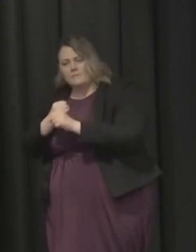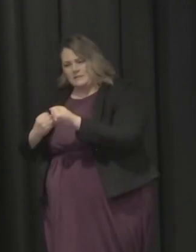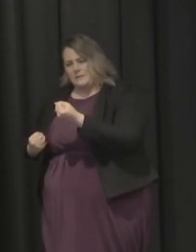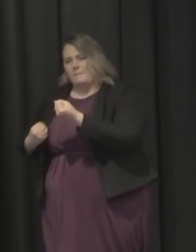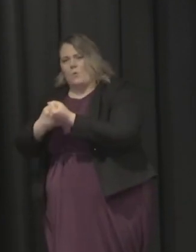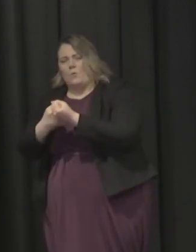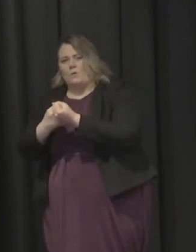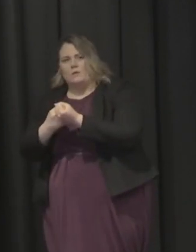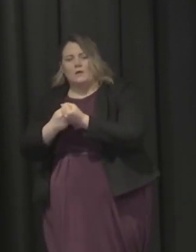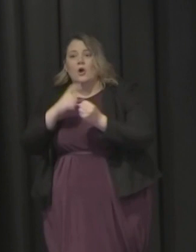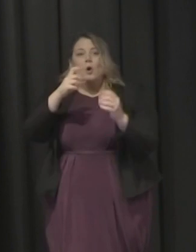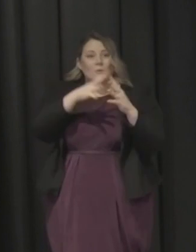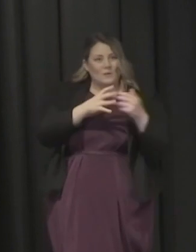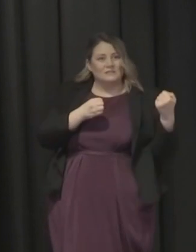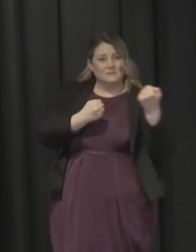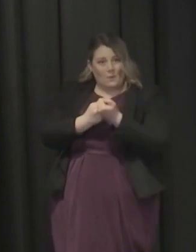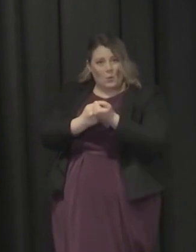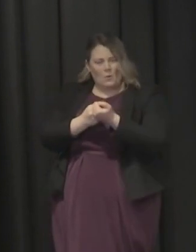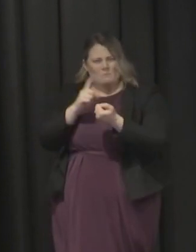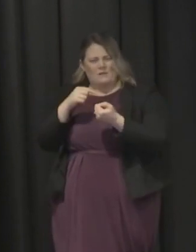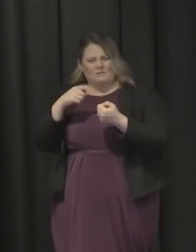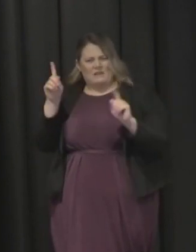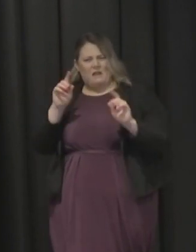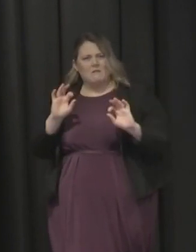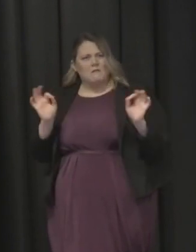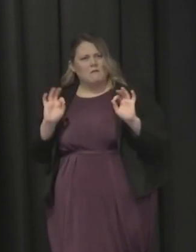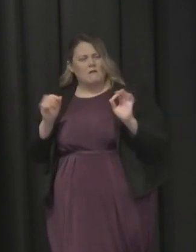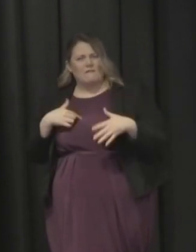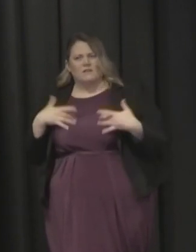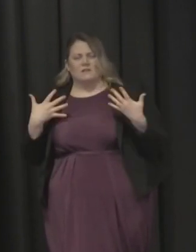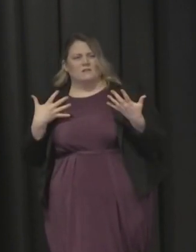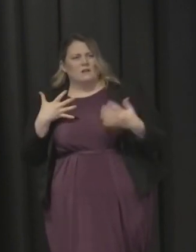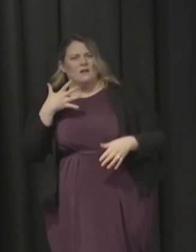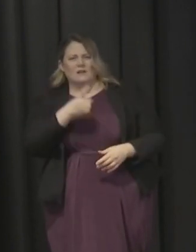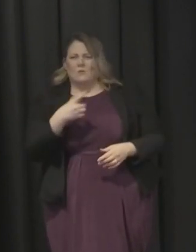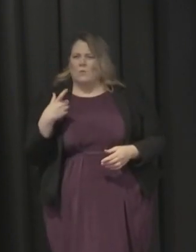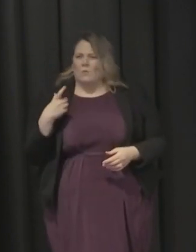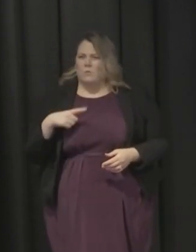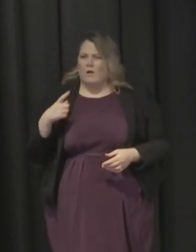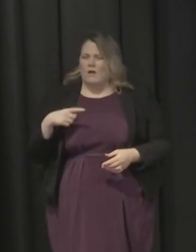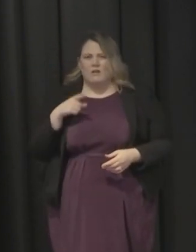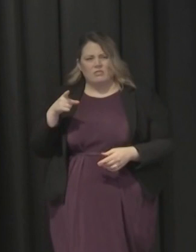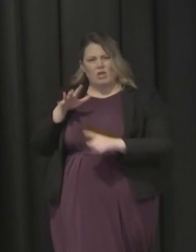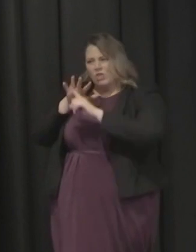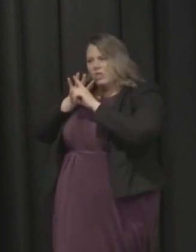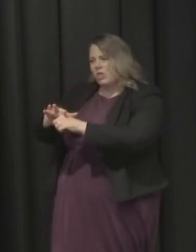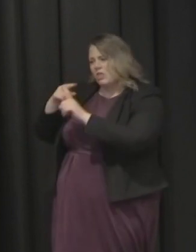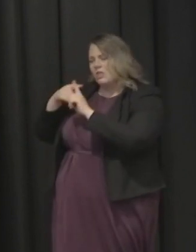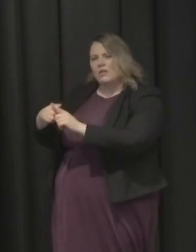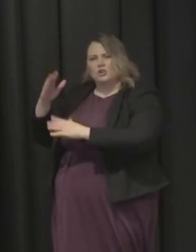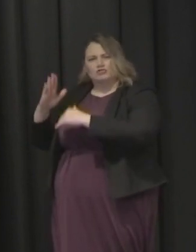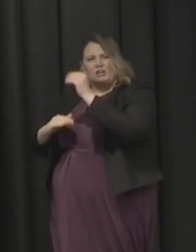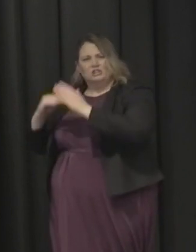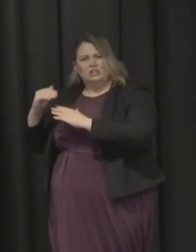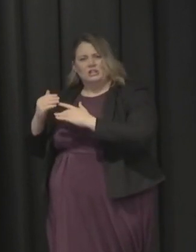understood. After all, these are, in large measure, small business operators who've been impacted because